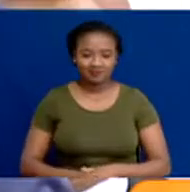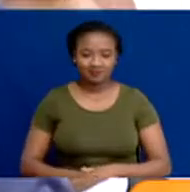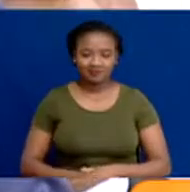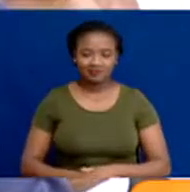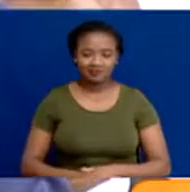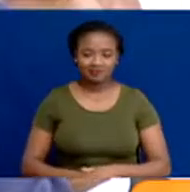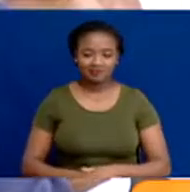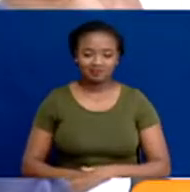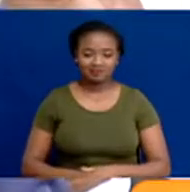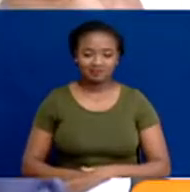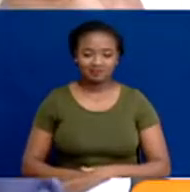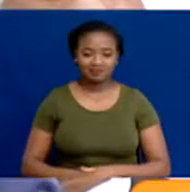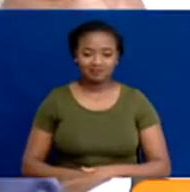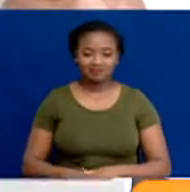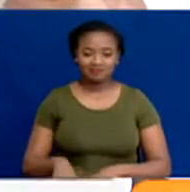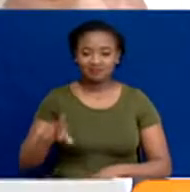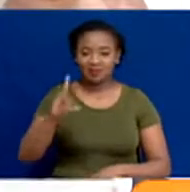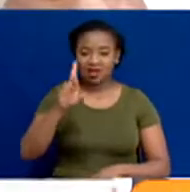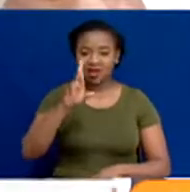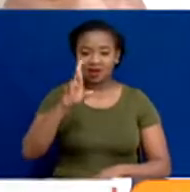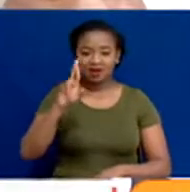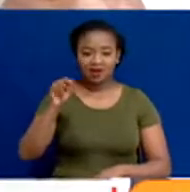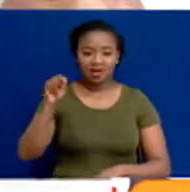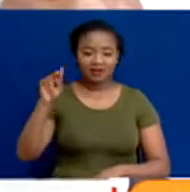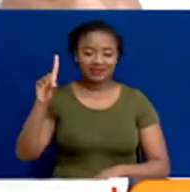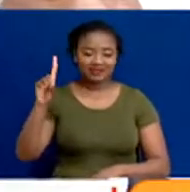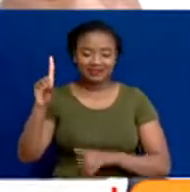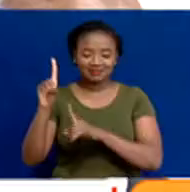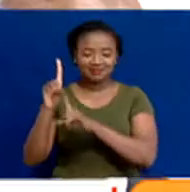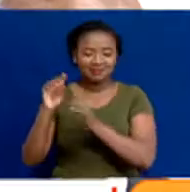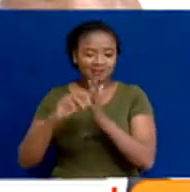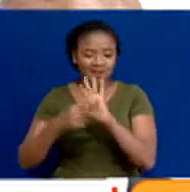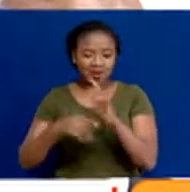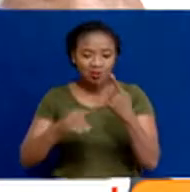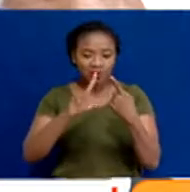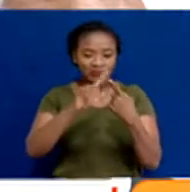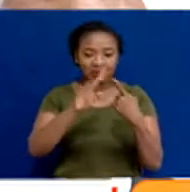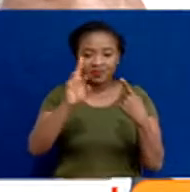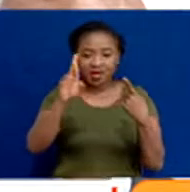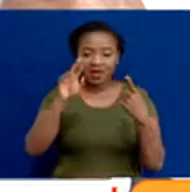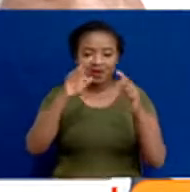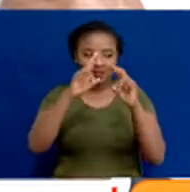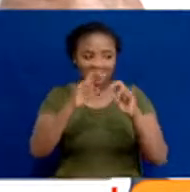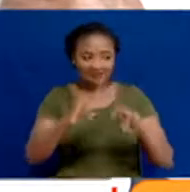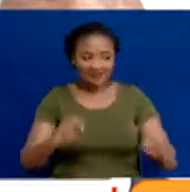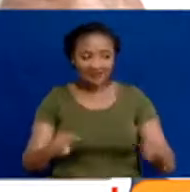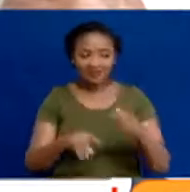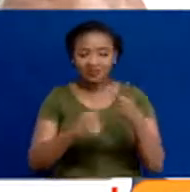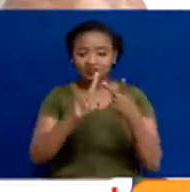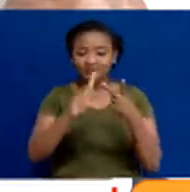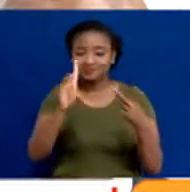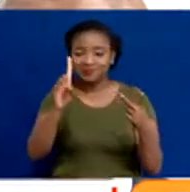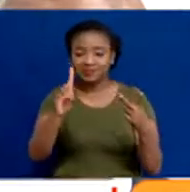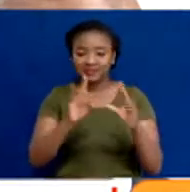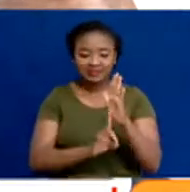Our area is R&D, research and development. And the various research we have done over the last 40